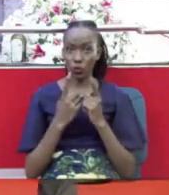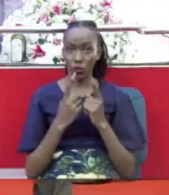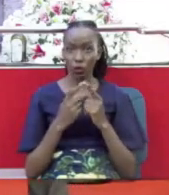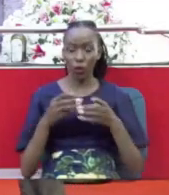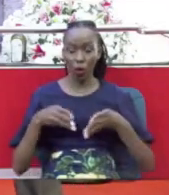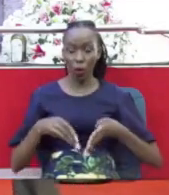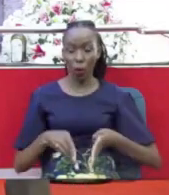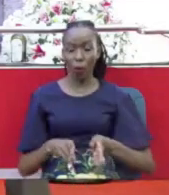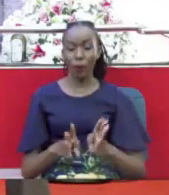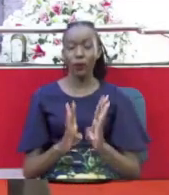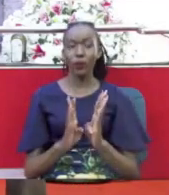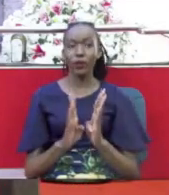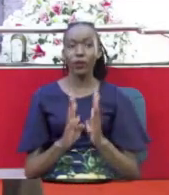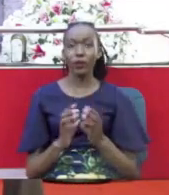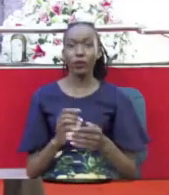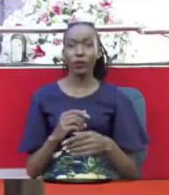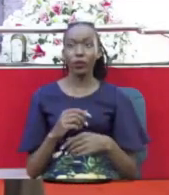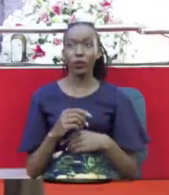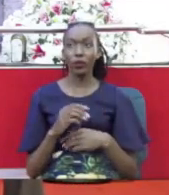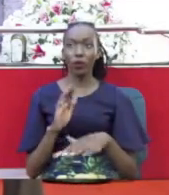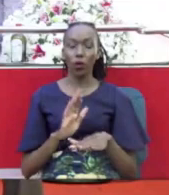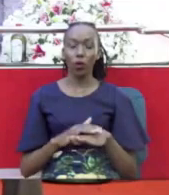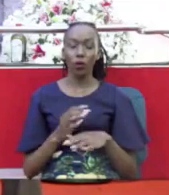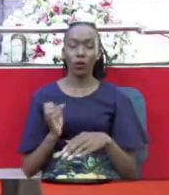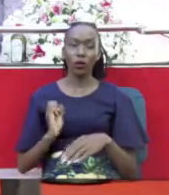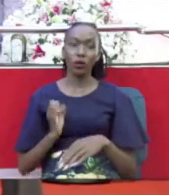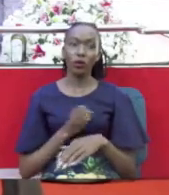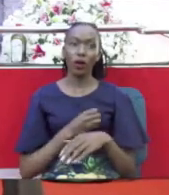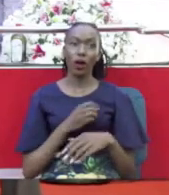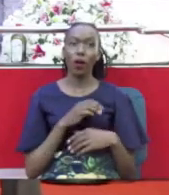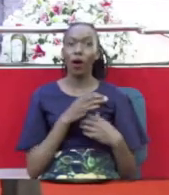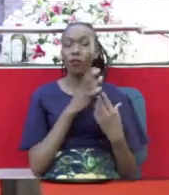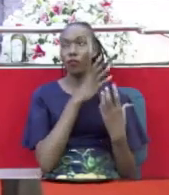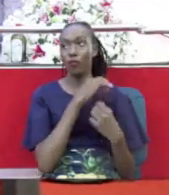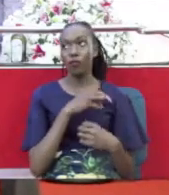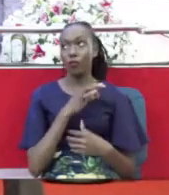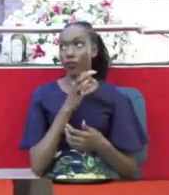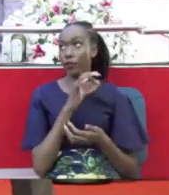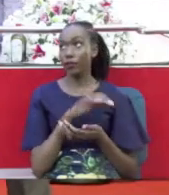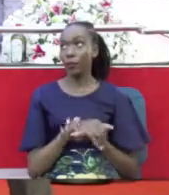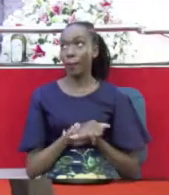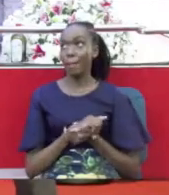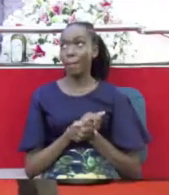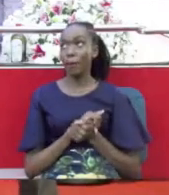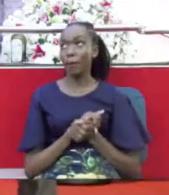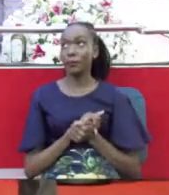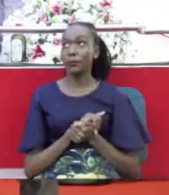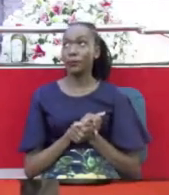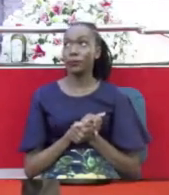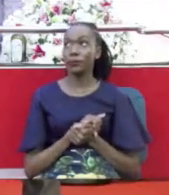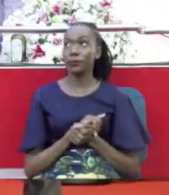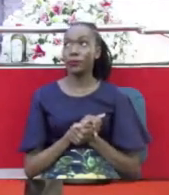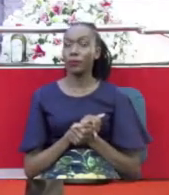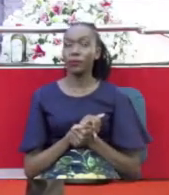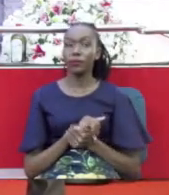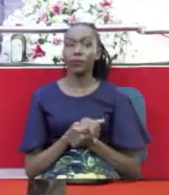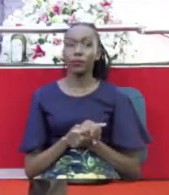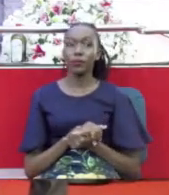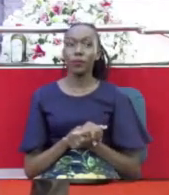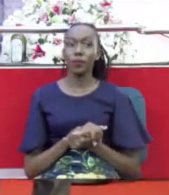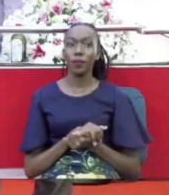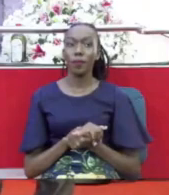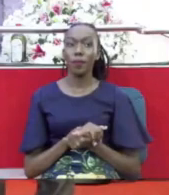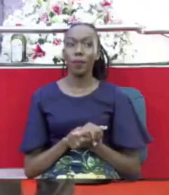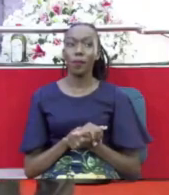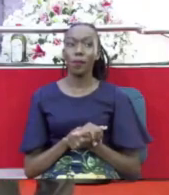intergenerational faith. So that underlines my coming to this as an interested party. You get it? Yeye inanionyesha maana gani ni mimi nahusika